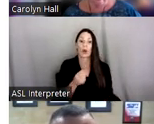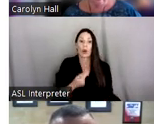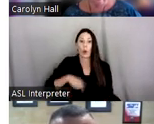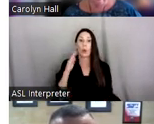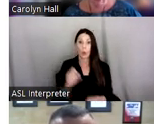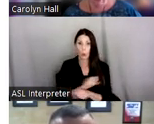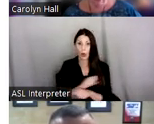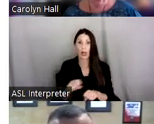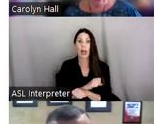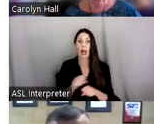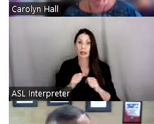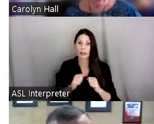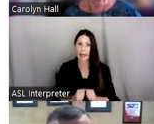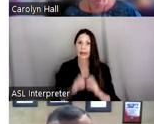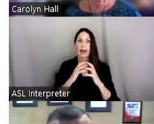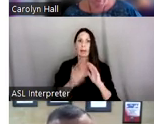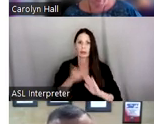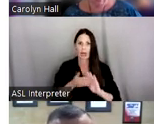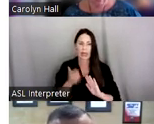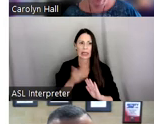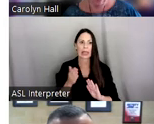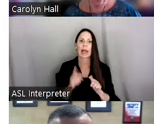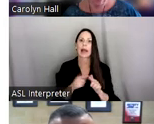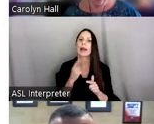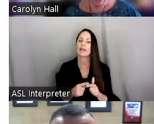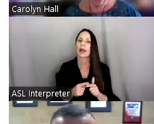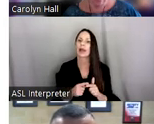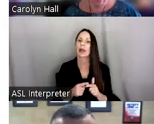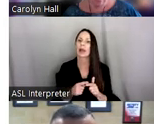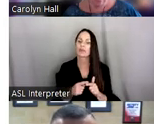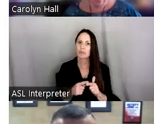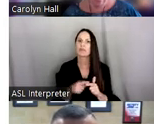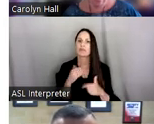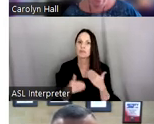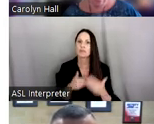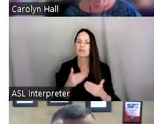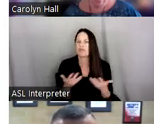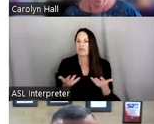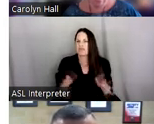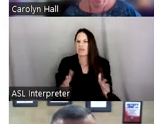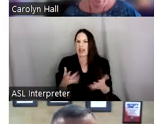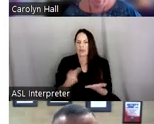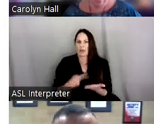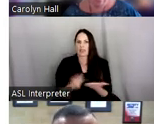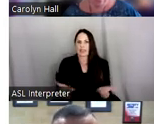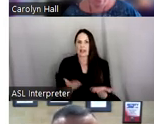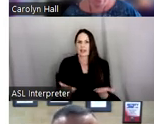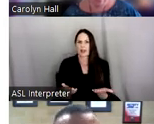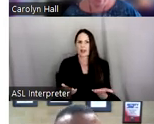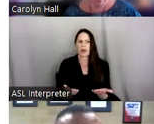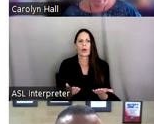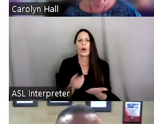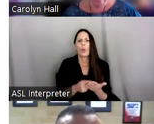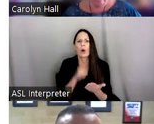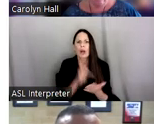getting that up and running. And then kind of as we've discussed here, what are the priority topics that